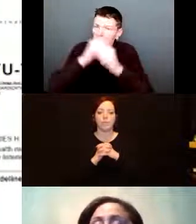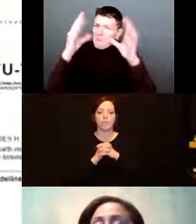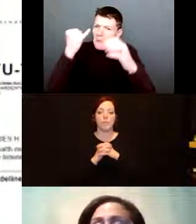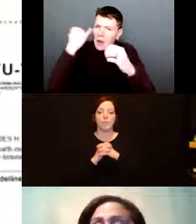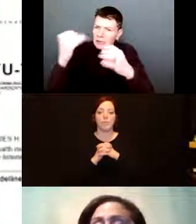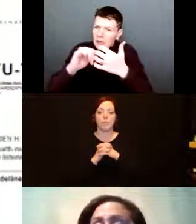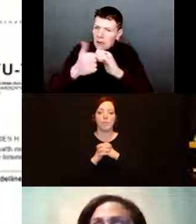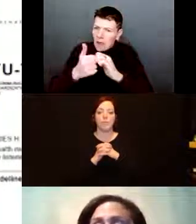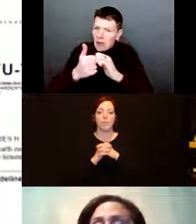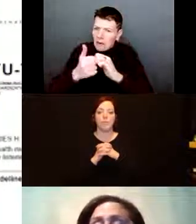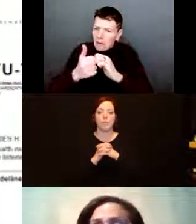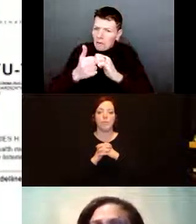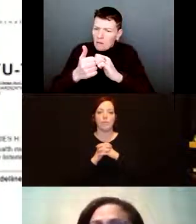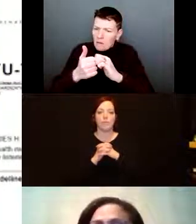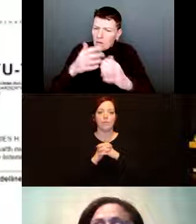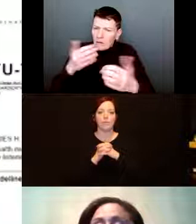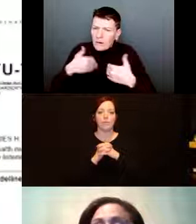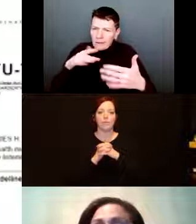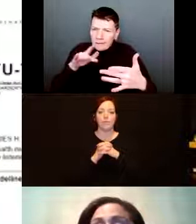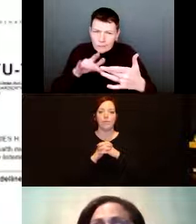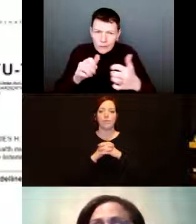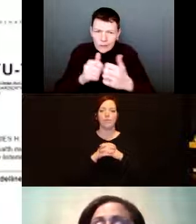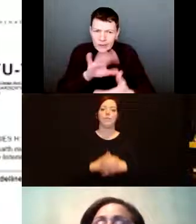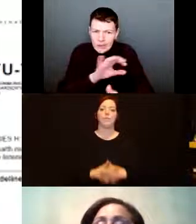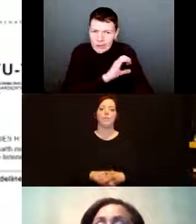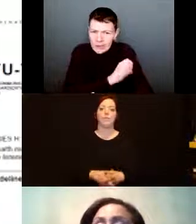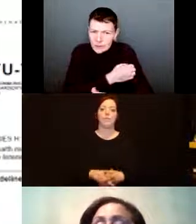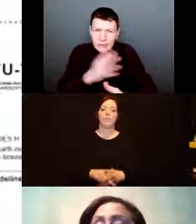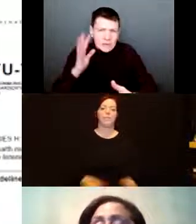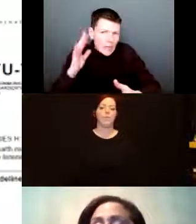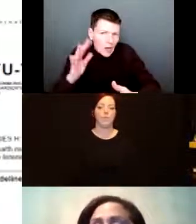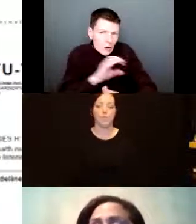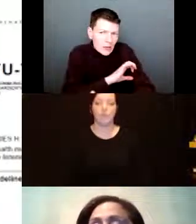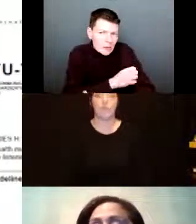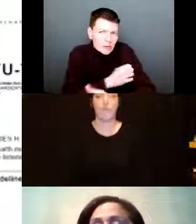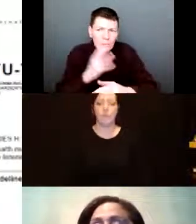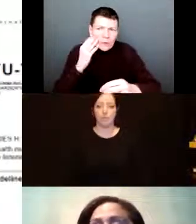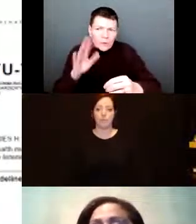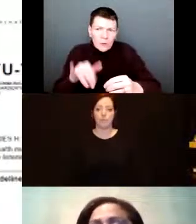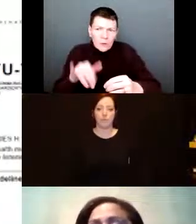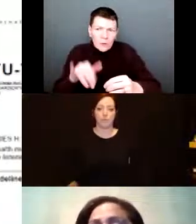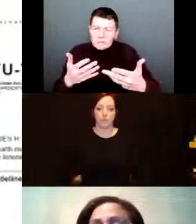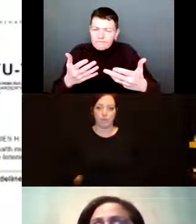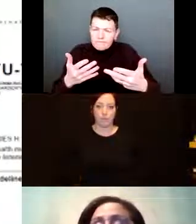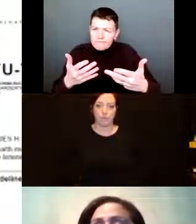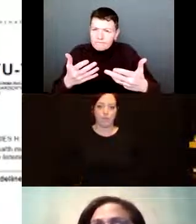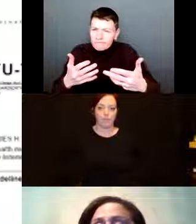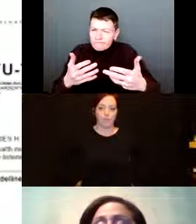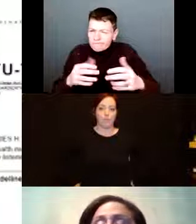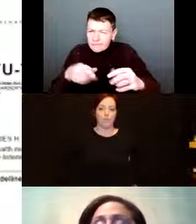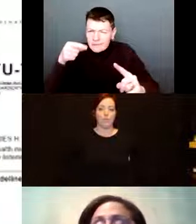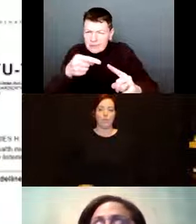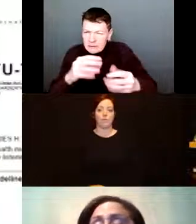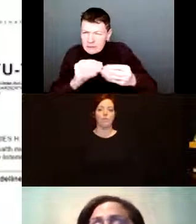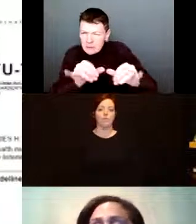are having contact with this energy, that sound energy. And we know that there is a measure, a dose